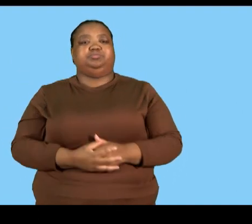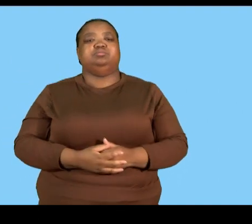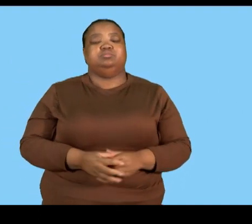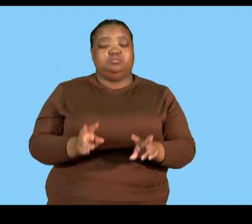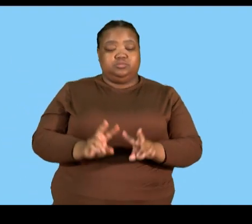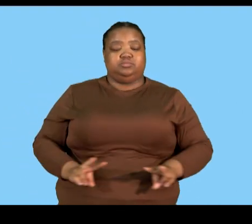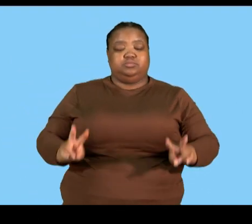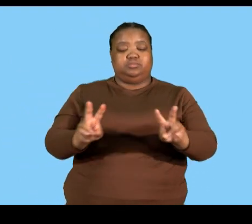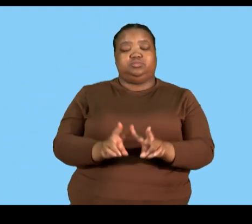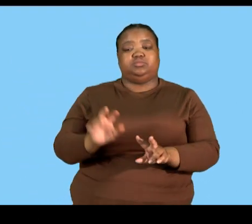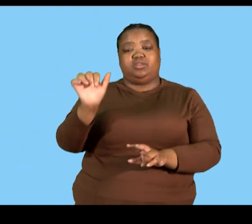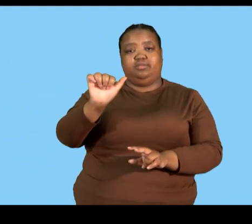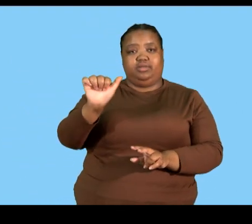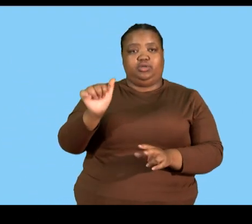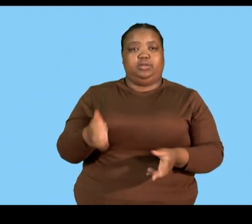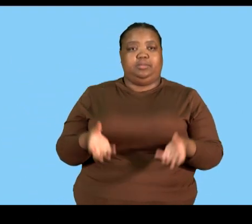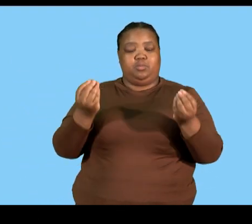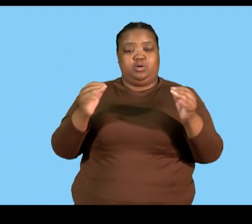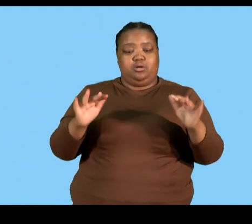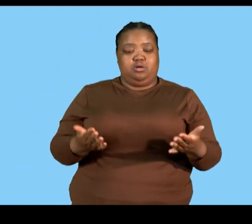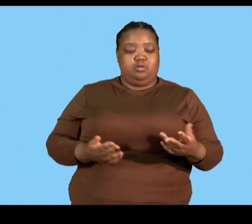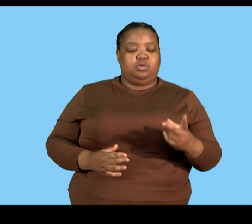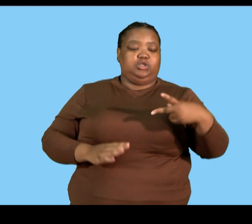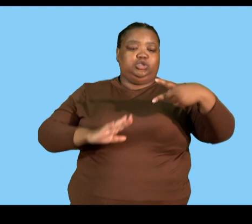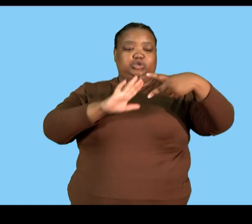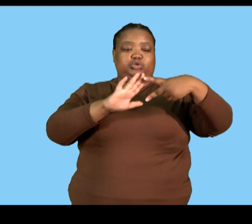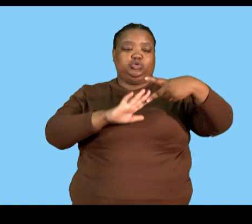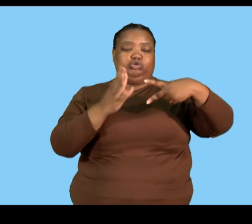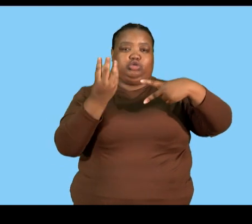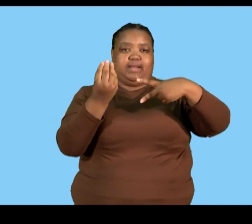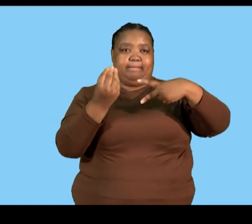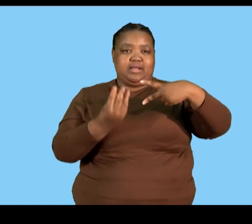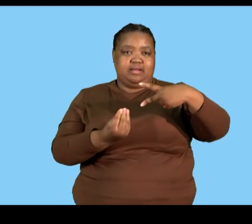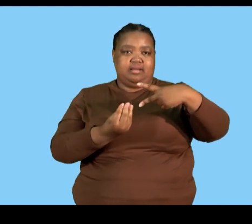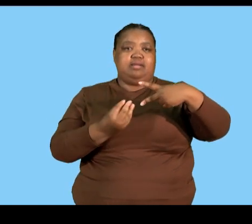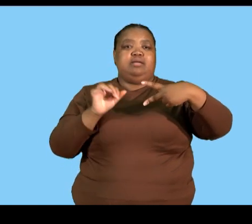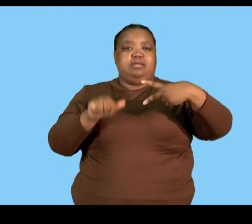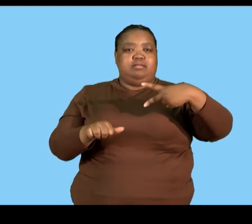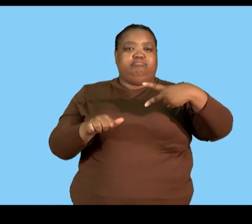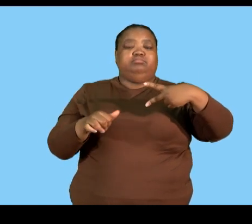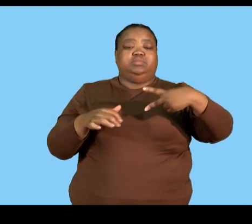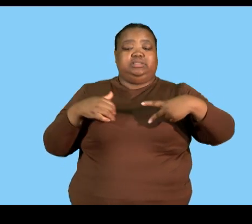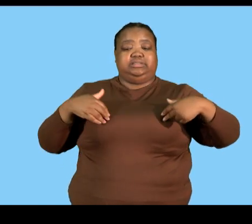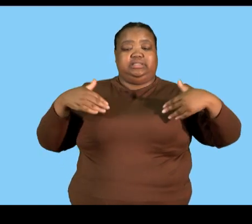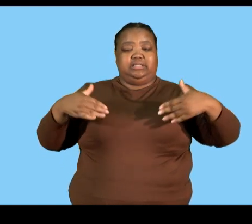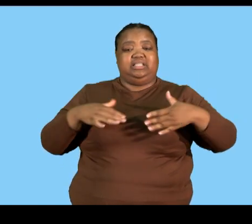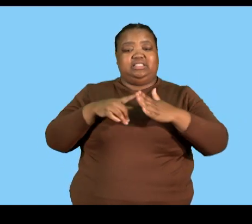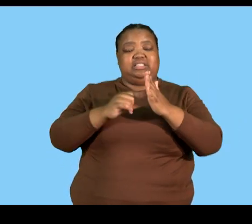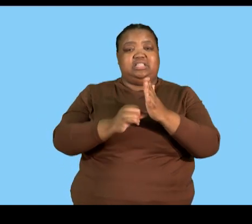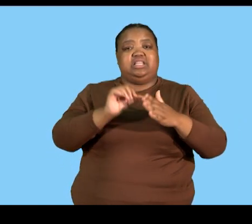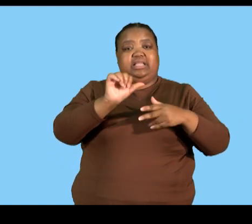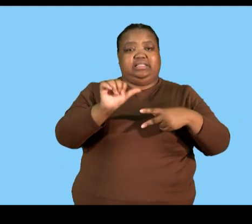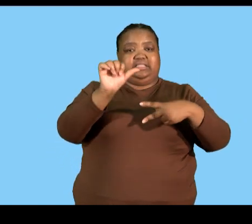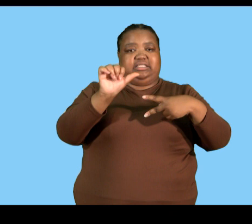of A. So to determine the value of A, it means we are going to need the two balances from the 6th of